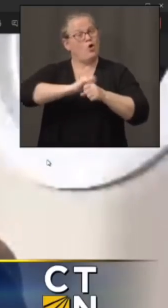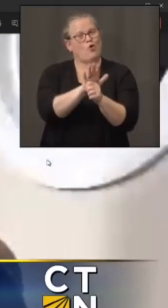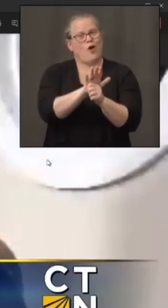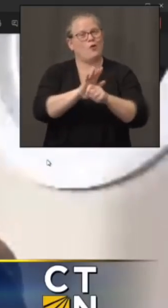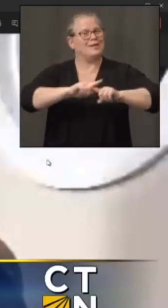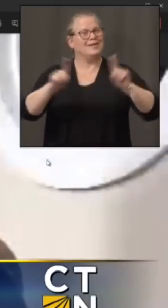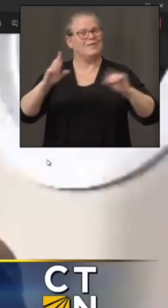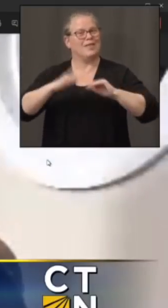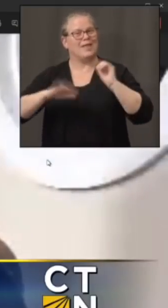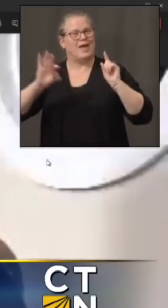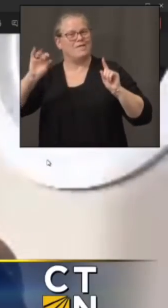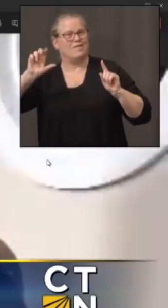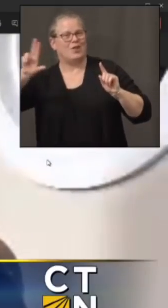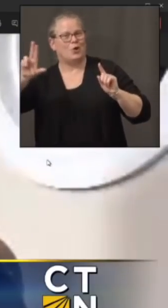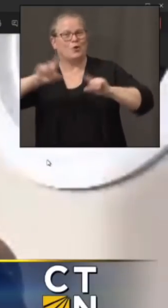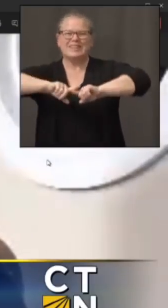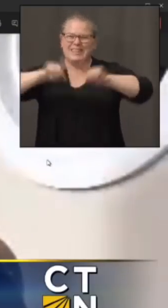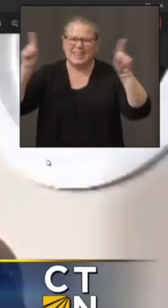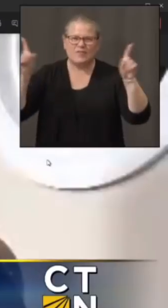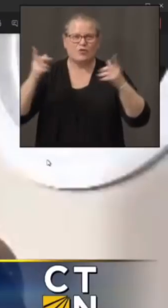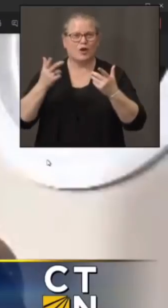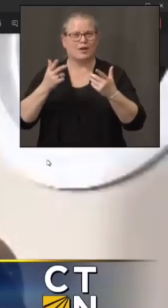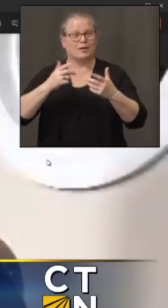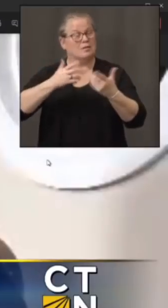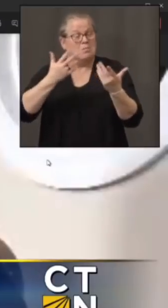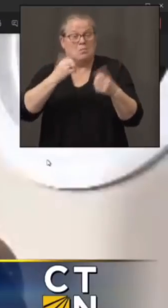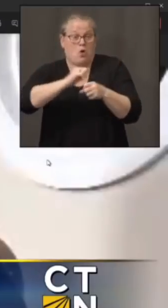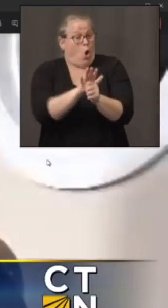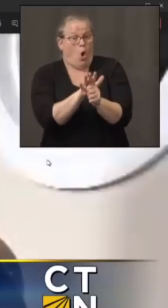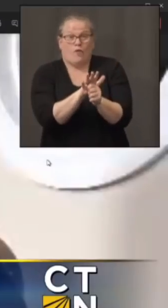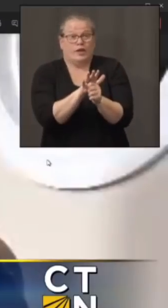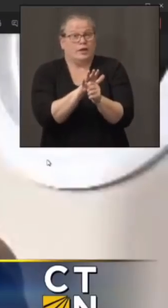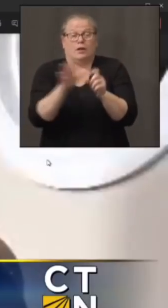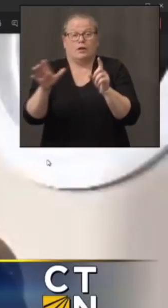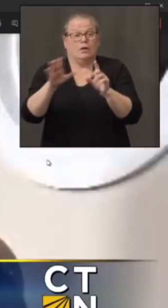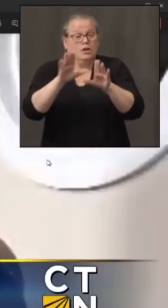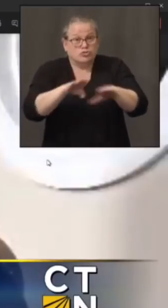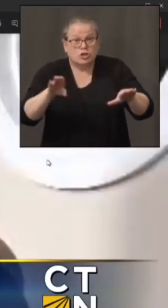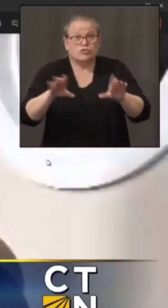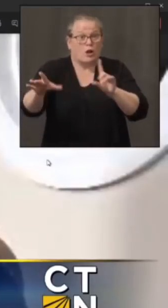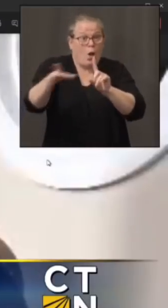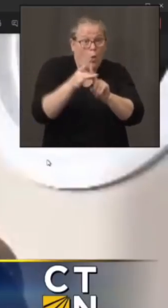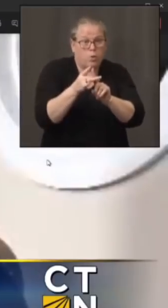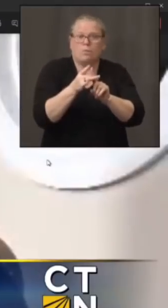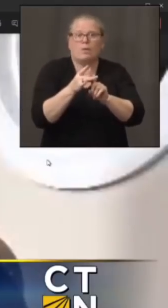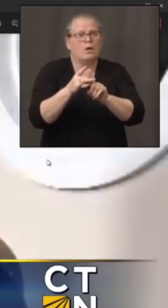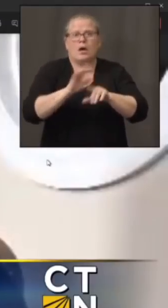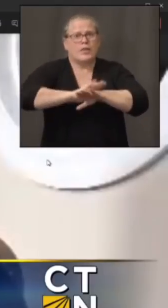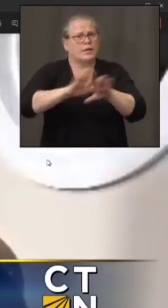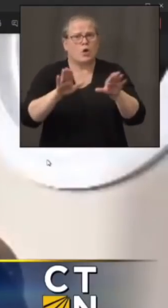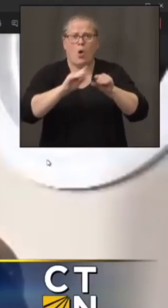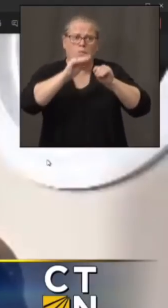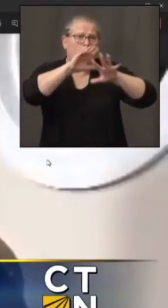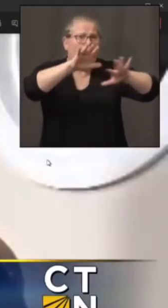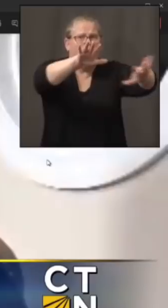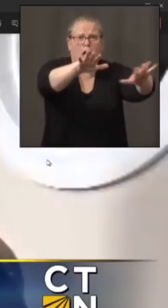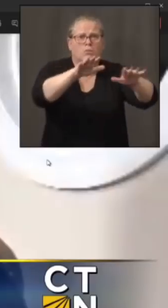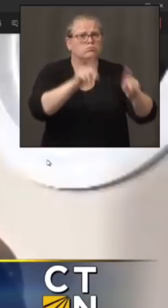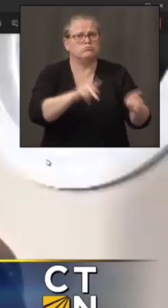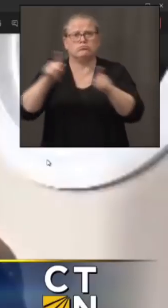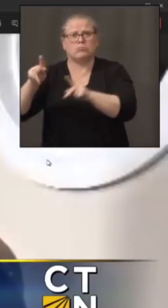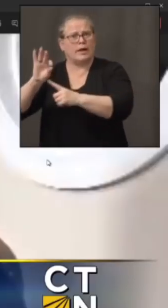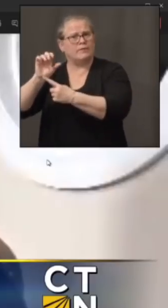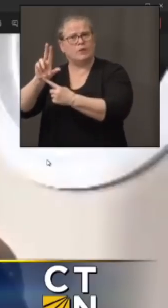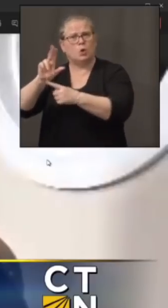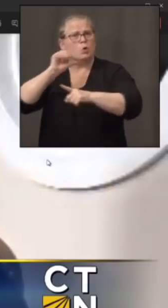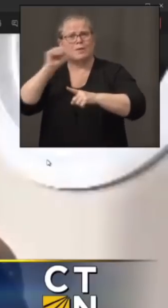Children aren't a major source of community spread, especially young children. And so we shouldn't put schools at the beginning of